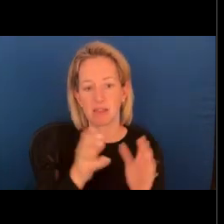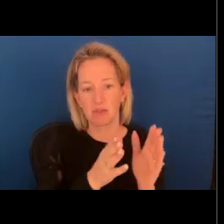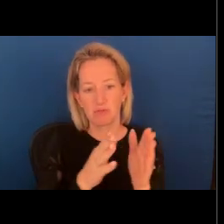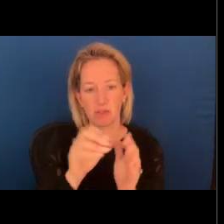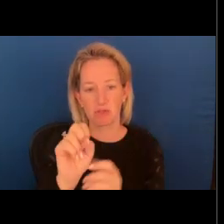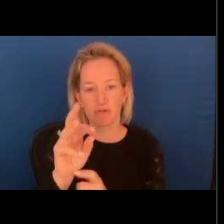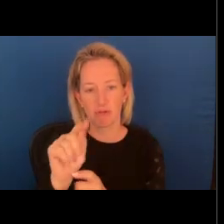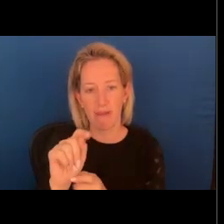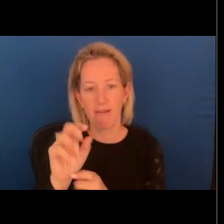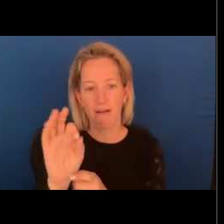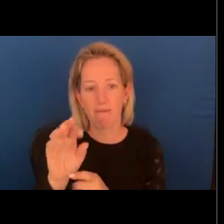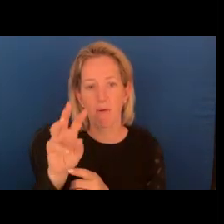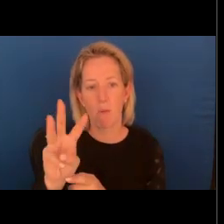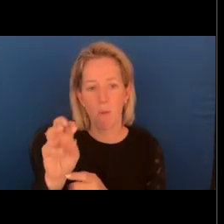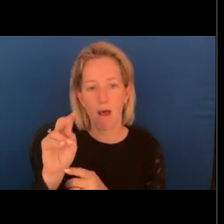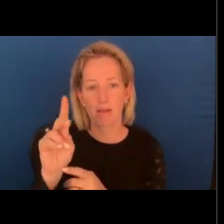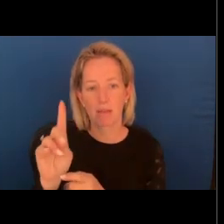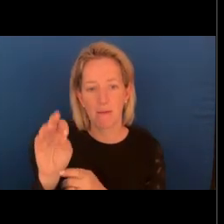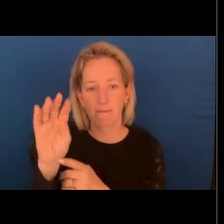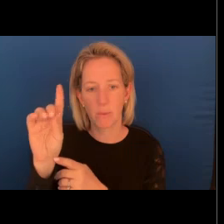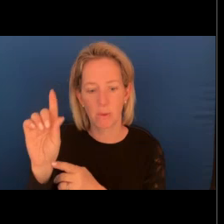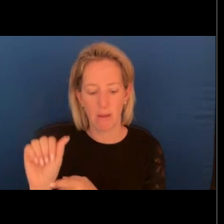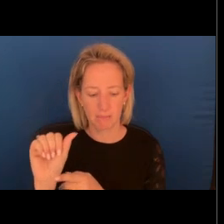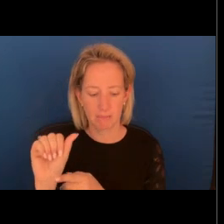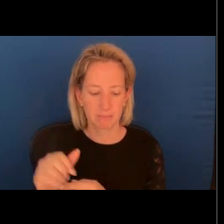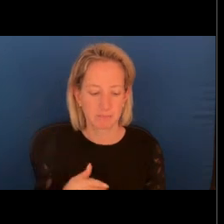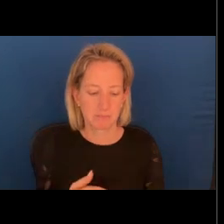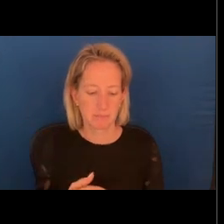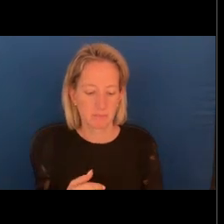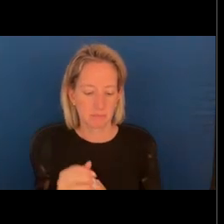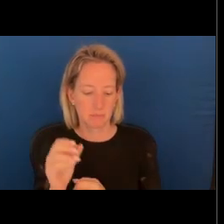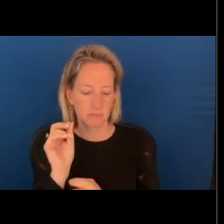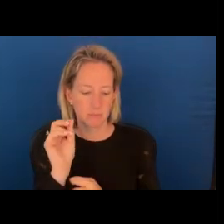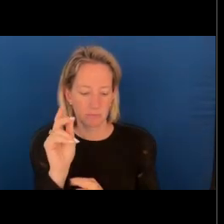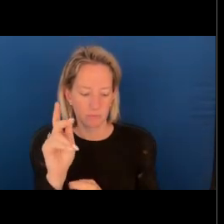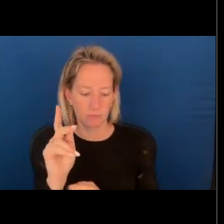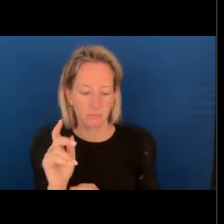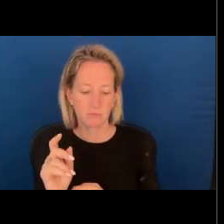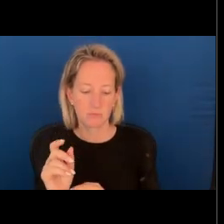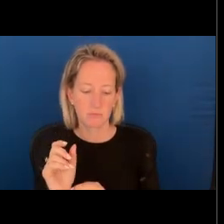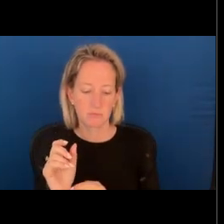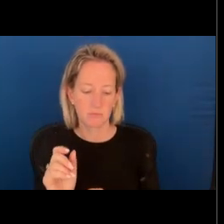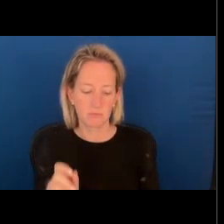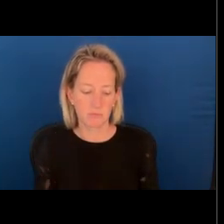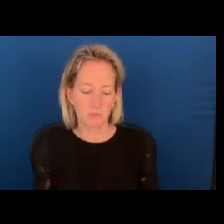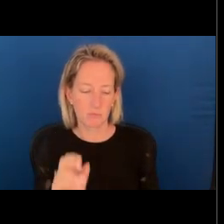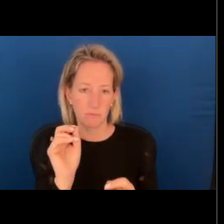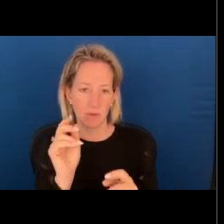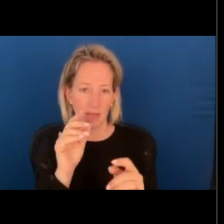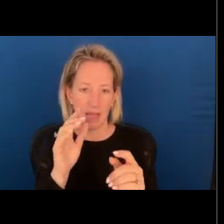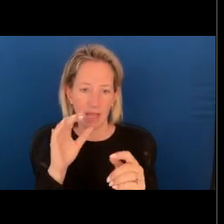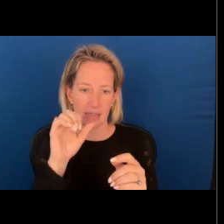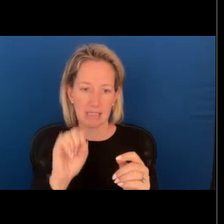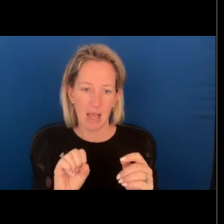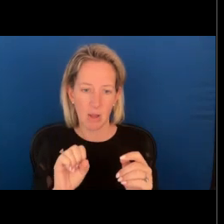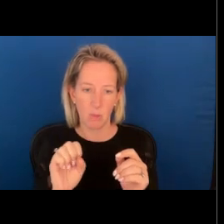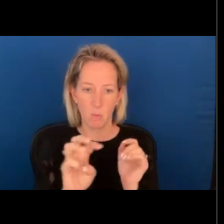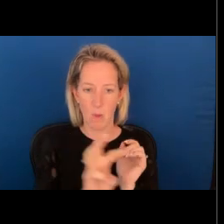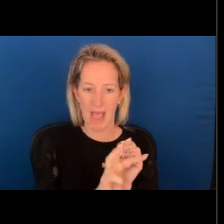note quickly that on our coastline, the central and south coast is, Pacific coast is more of a